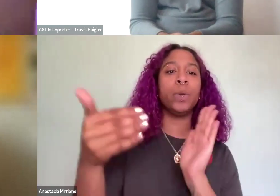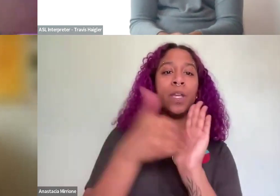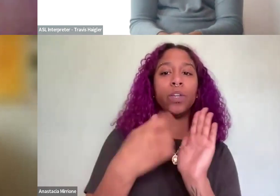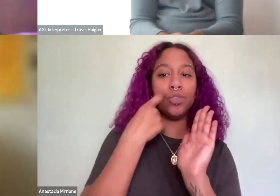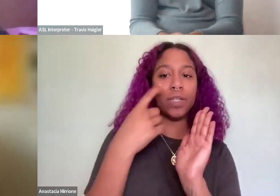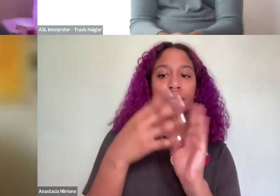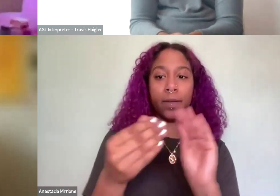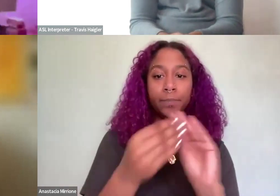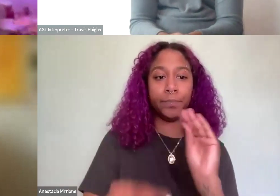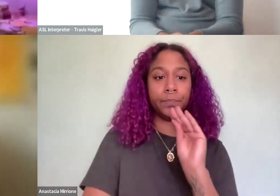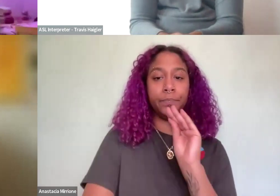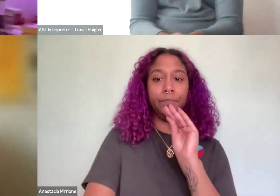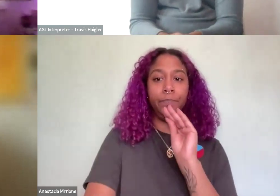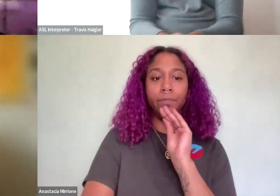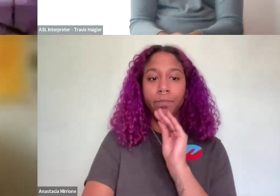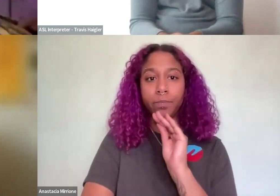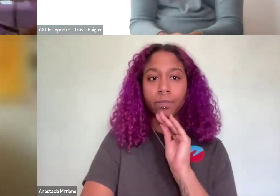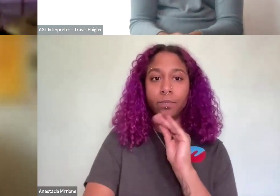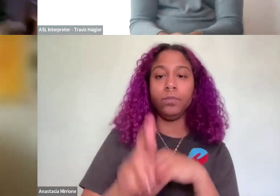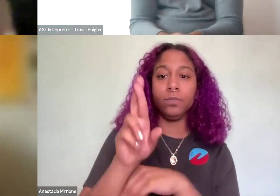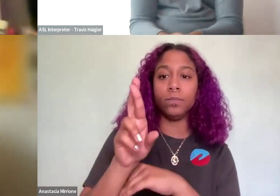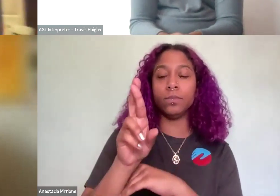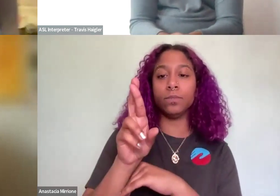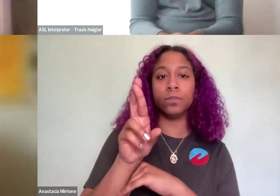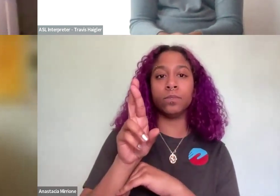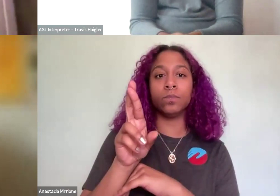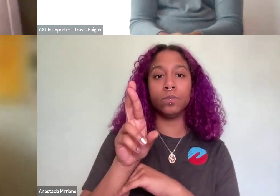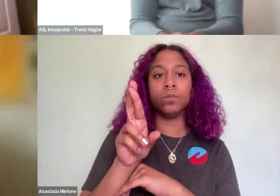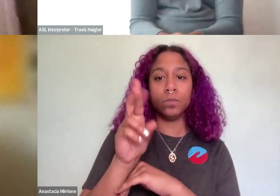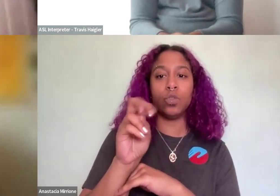Ronnie, could you repeat what you just said? Yep. Let me see